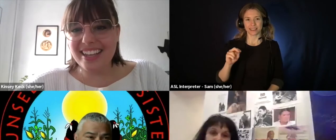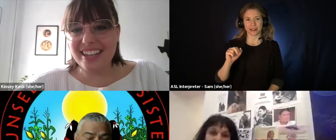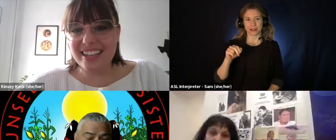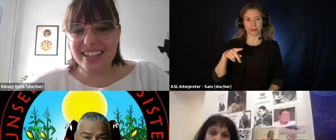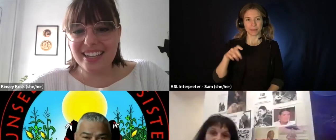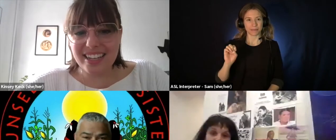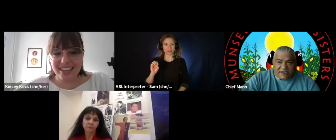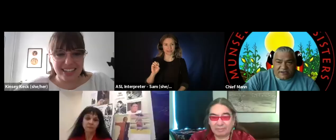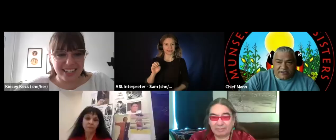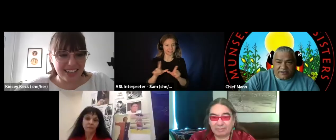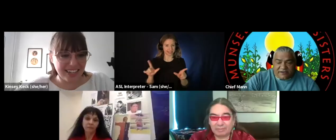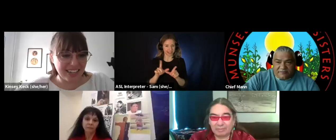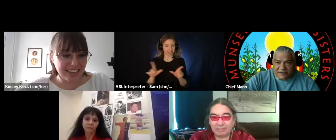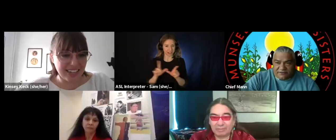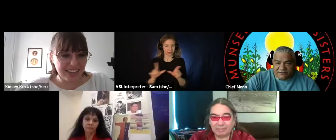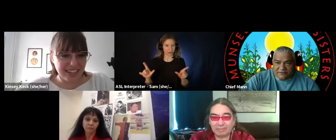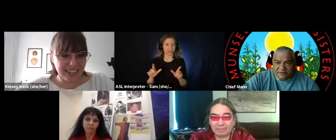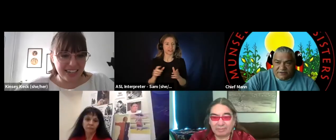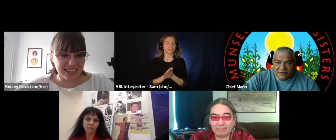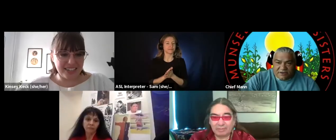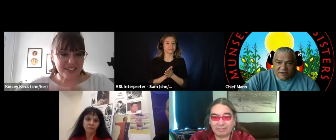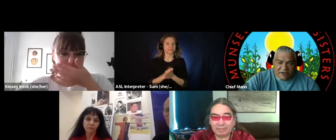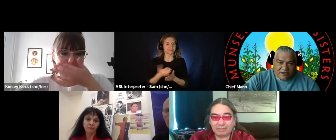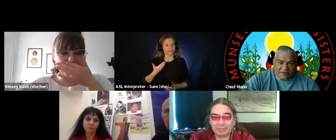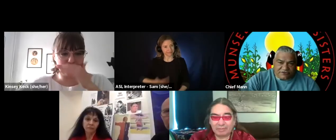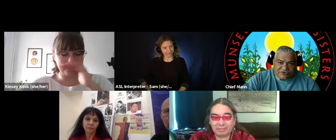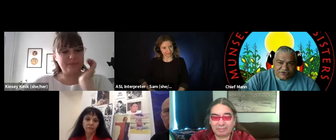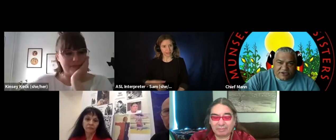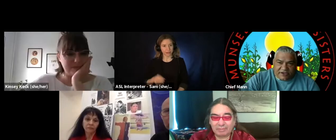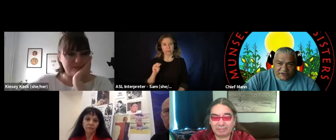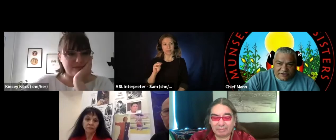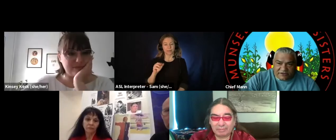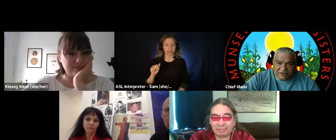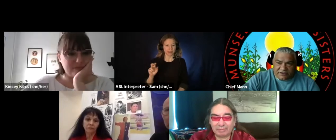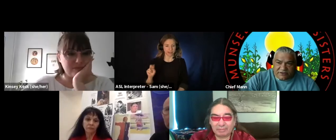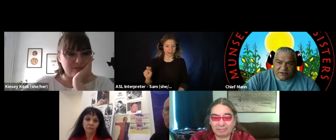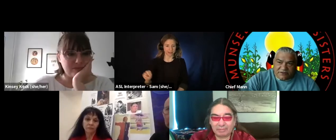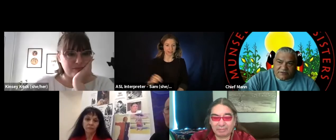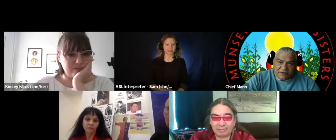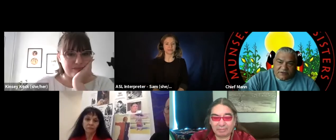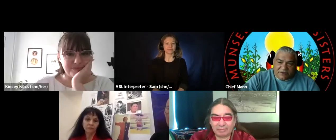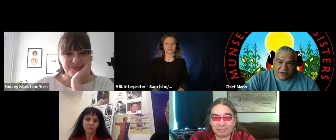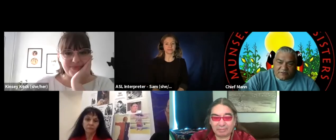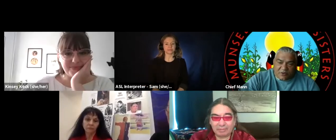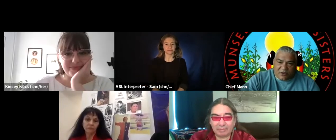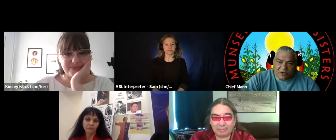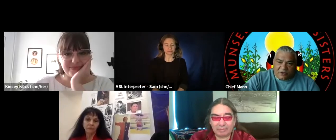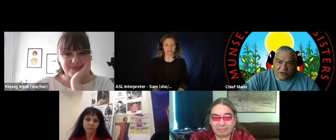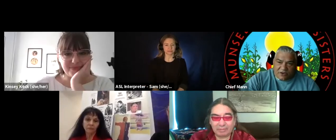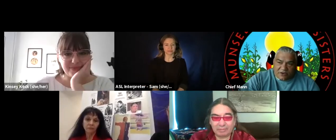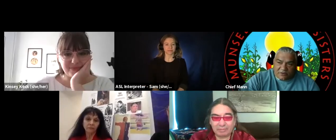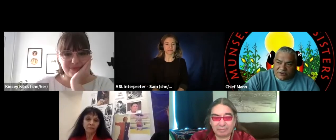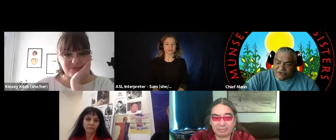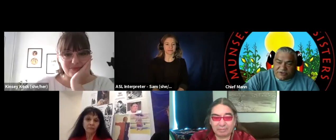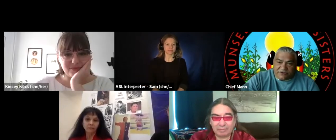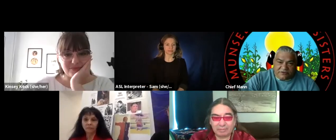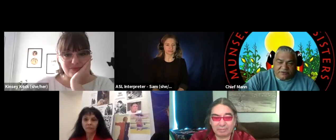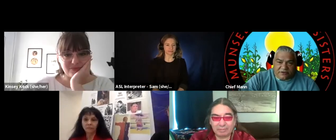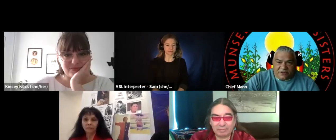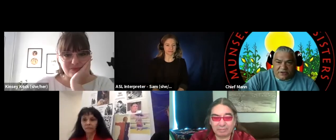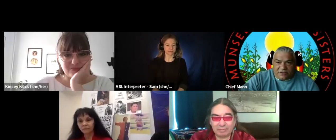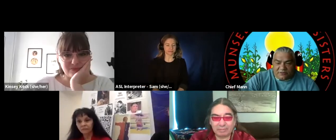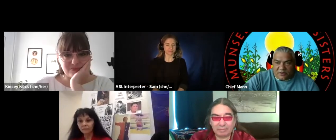Ninja Shinzi Kikai Man. Nunji Ai Lamawo